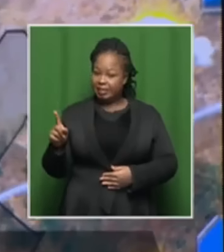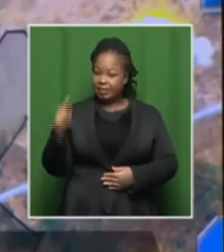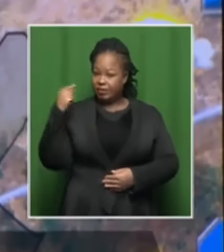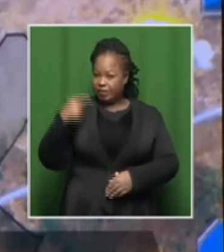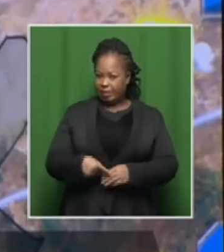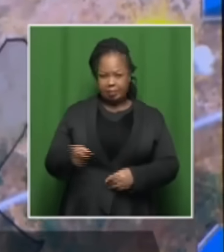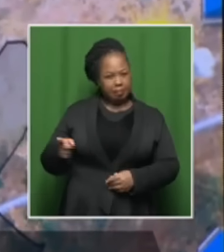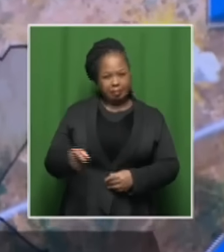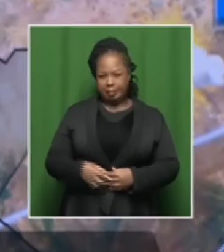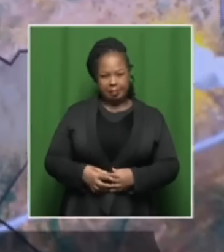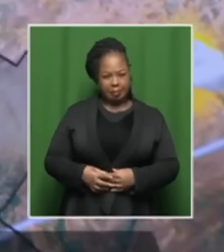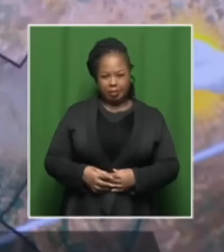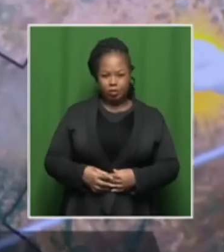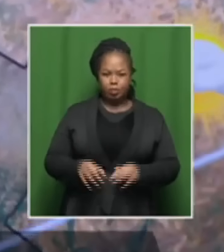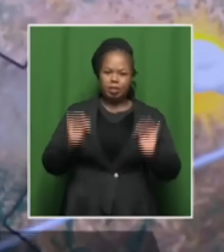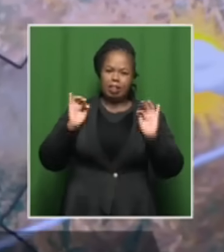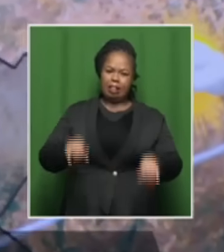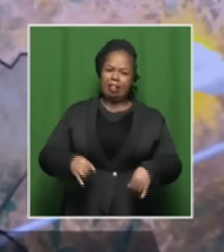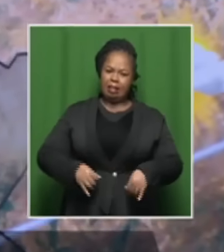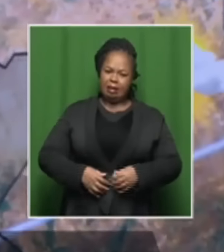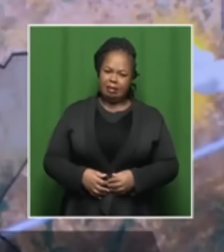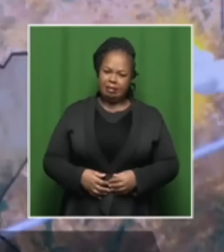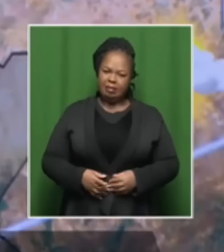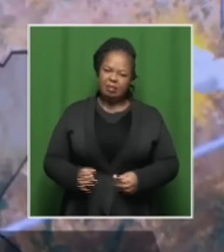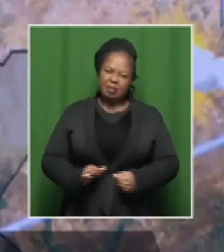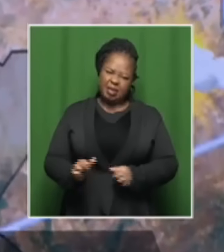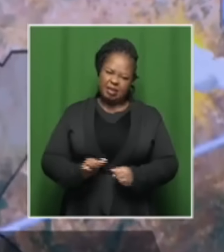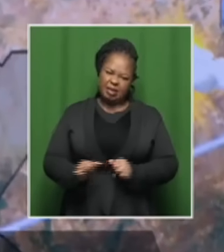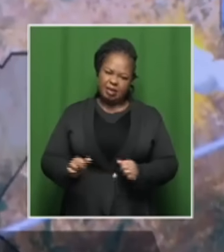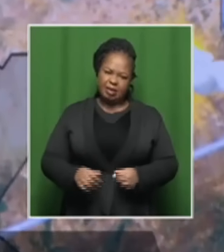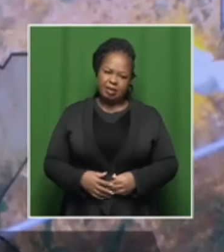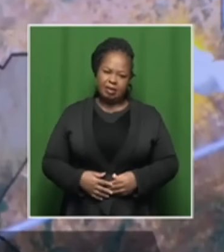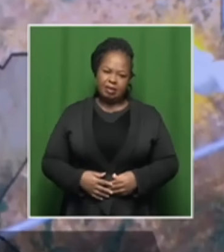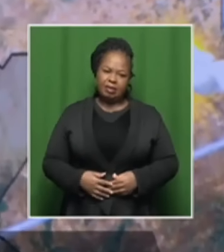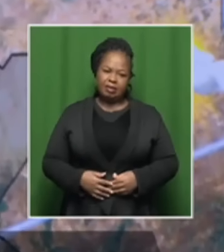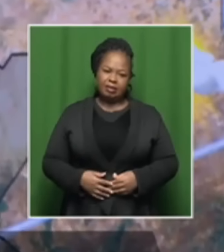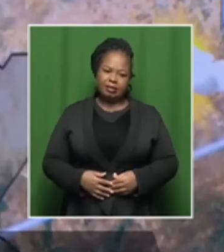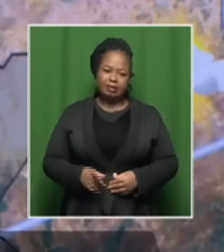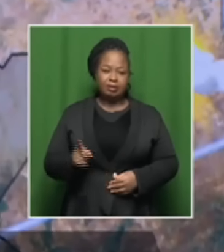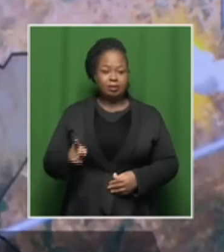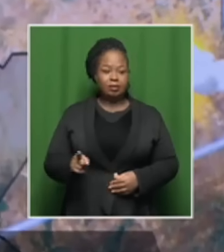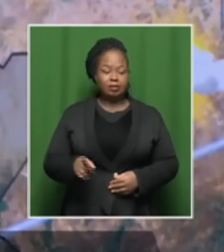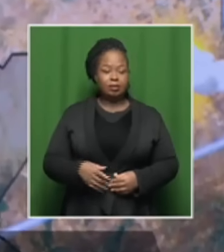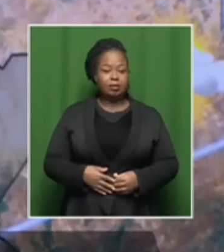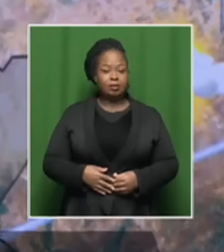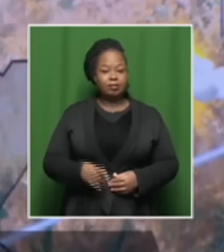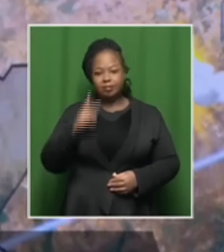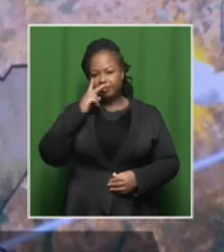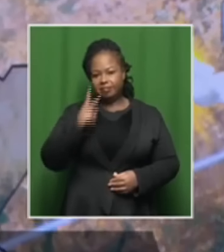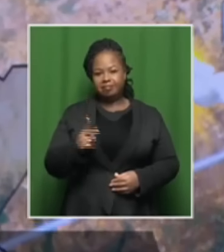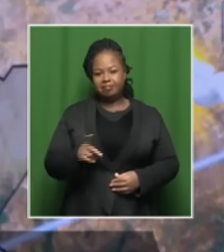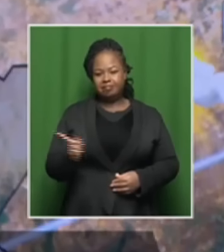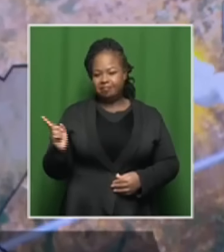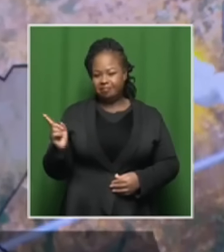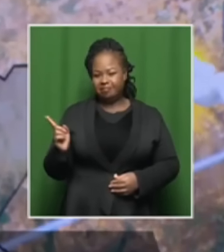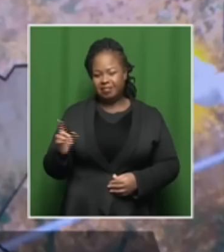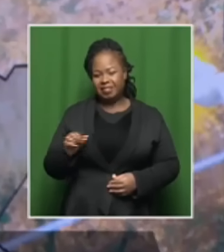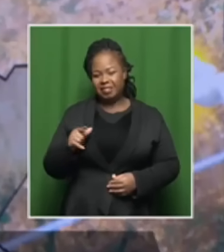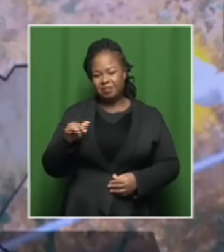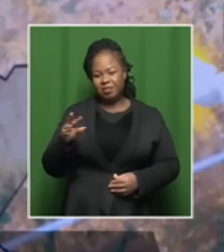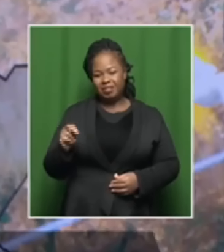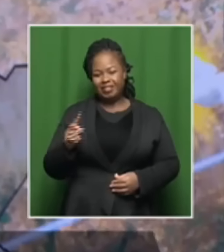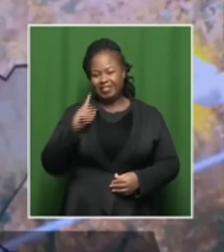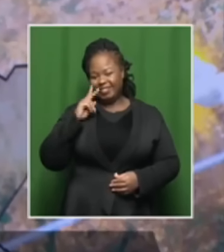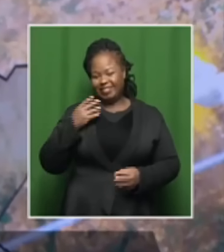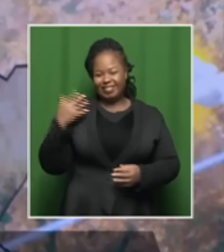was awful. Maybe you were better than this one. I'm not sure. Here we go. Let's have a look. 1999. Simon Gear taking